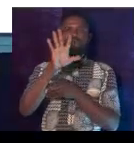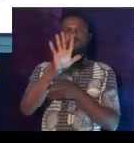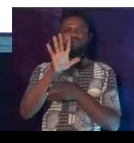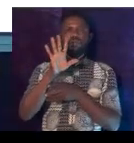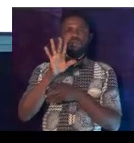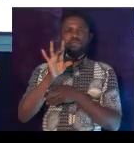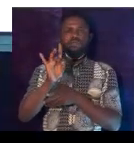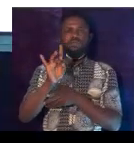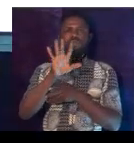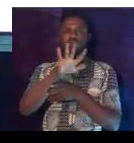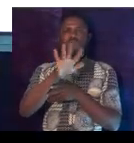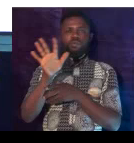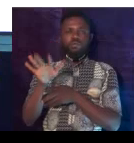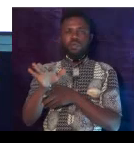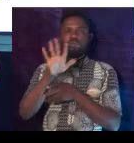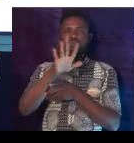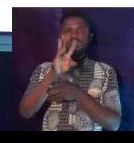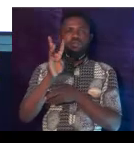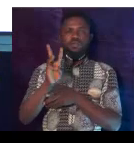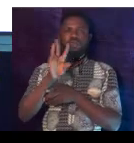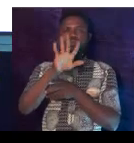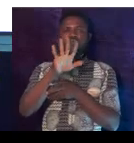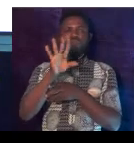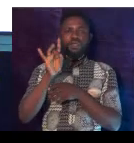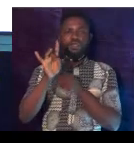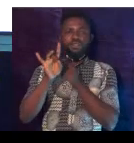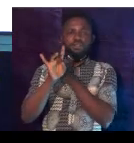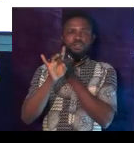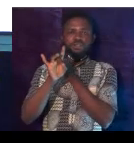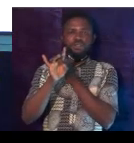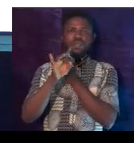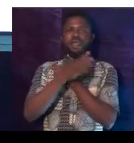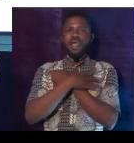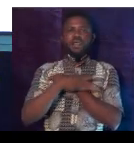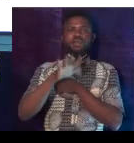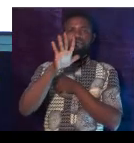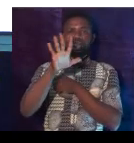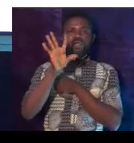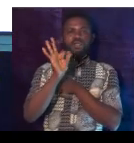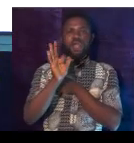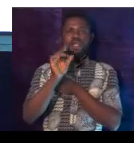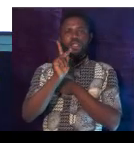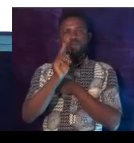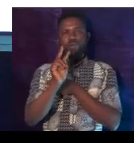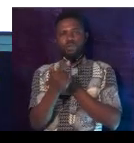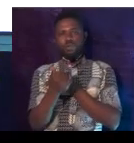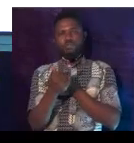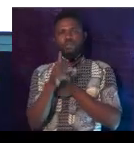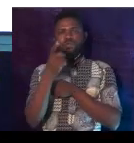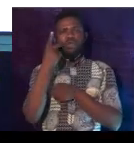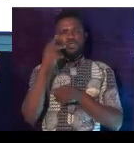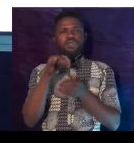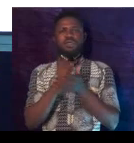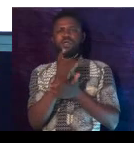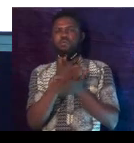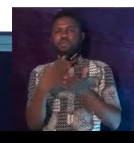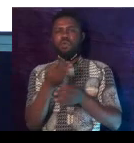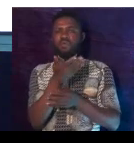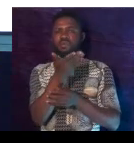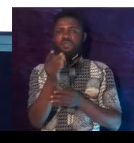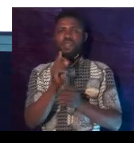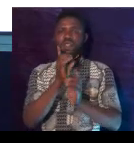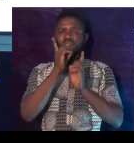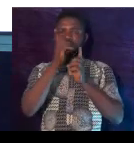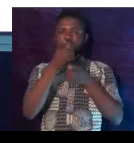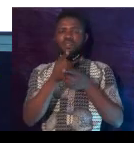56 kilogram, 55 kilogram, 56 kilogram, 58 kilogram, and 59 kilogram. Now you see that some of these